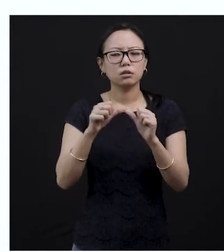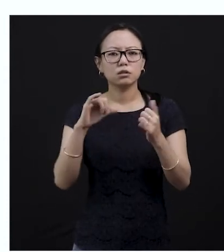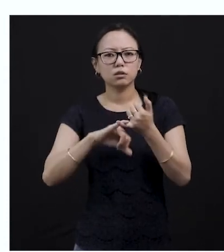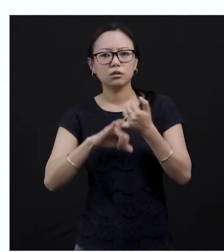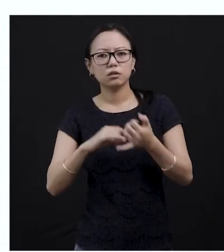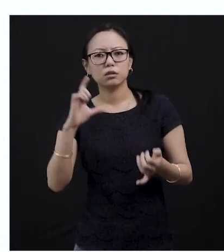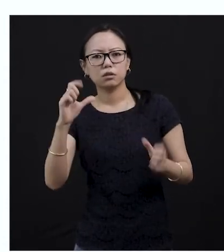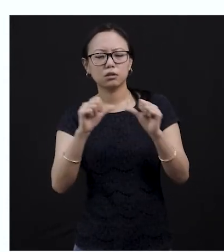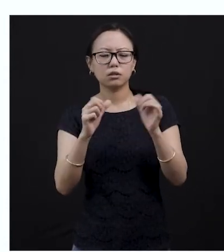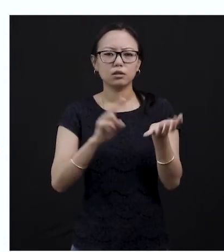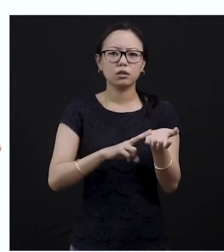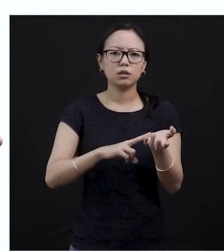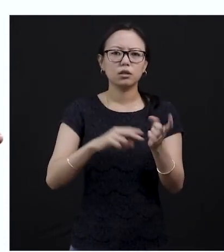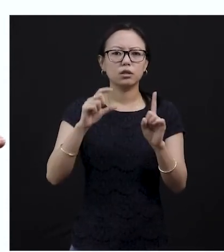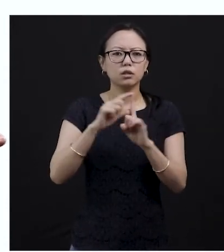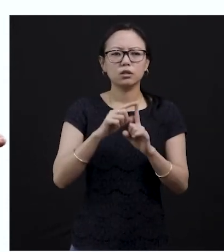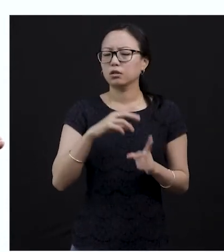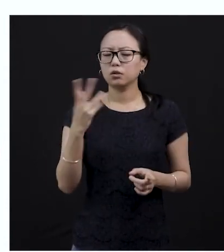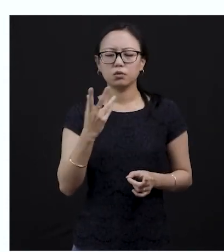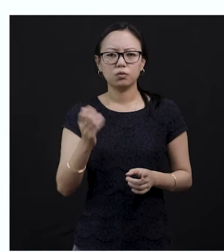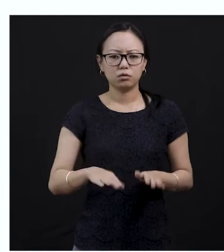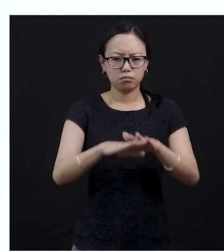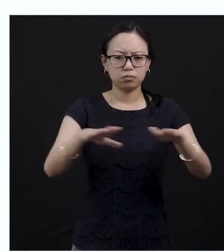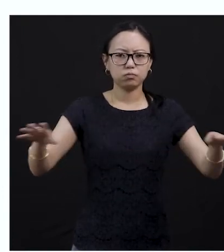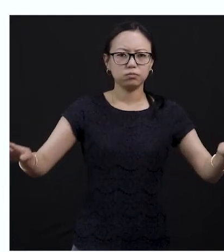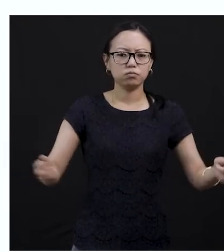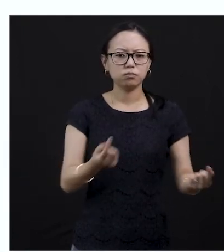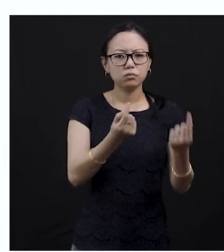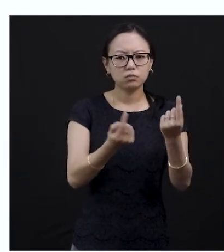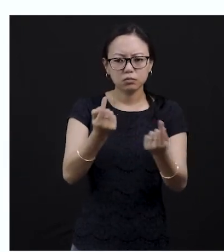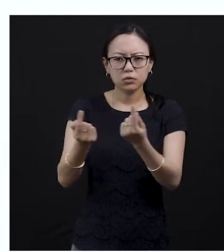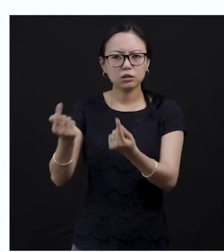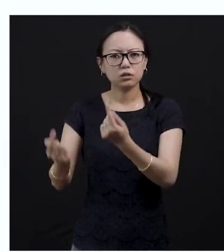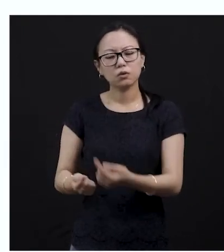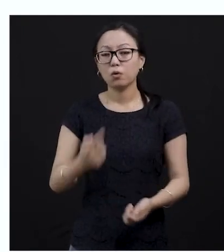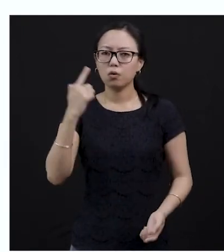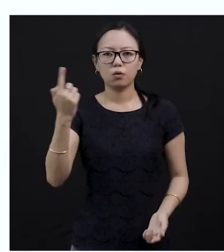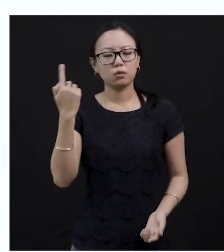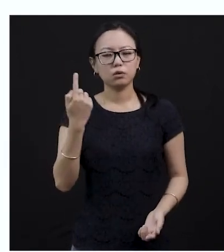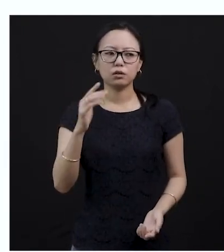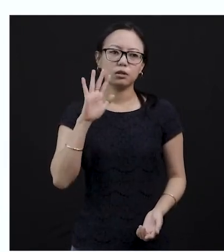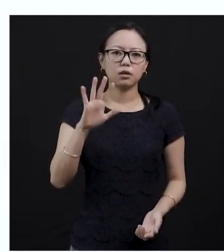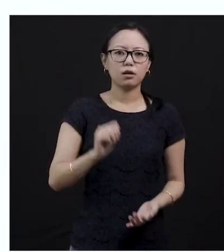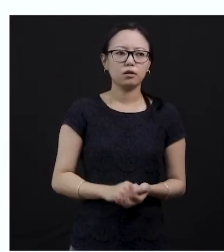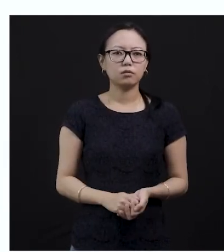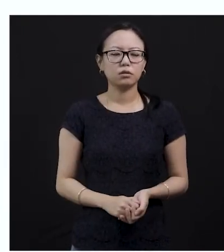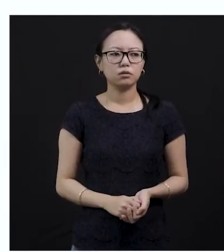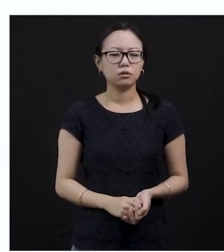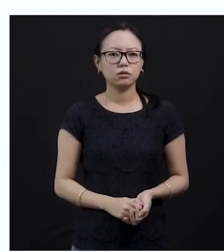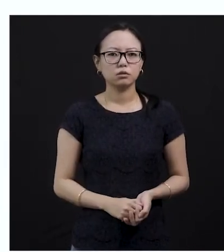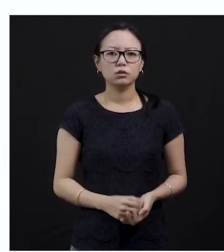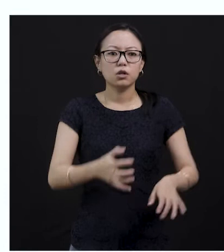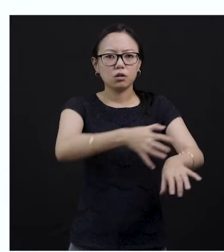short trees only, short plants. That is a grassland. So in a grassland, see this lion? A lion lives in